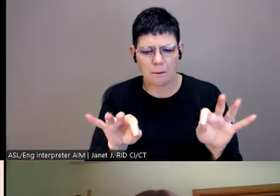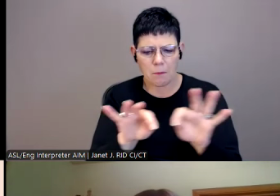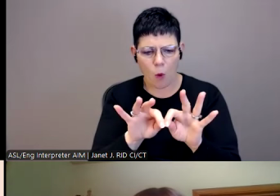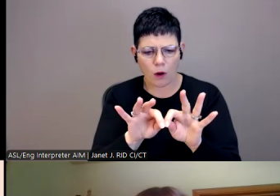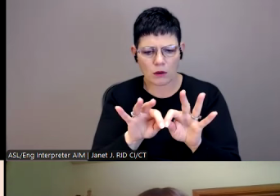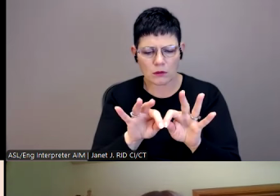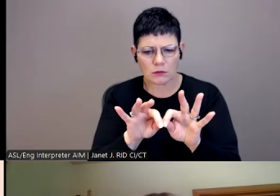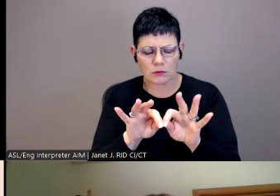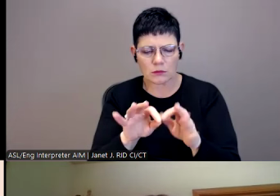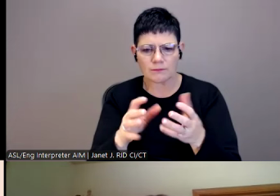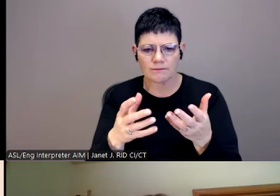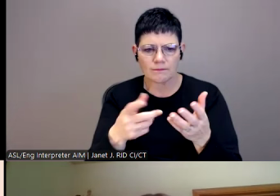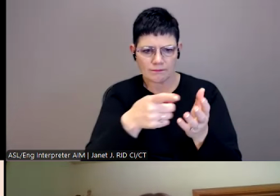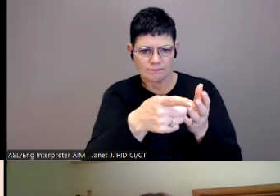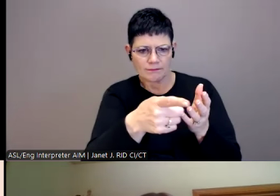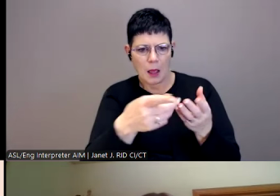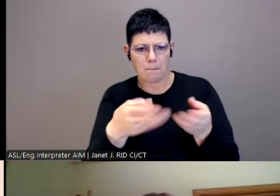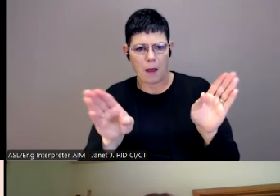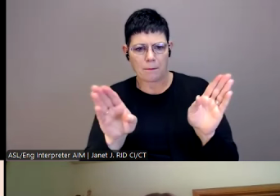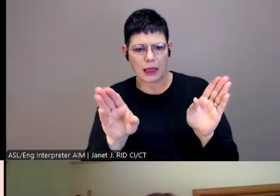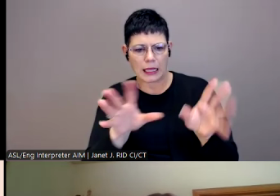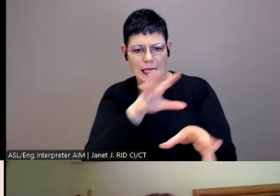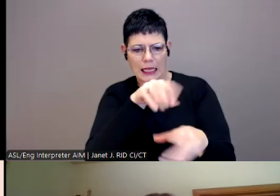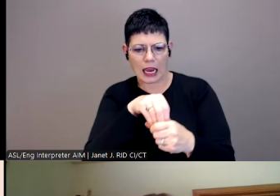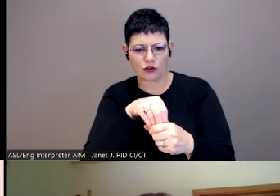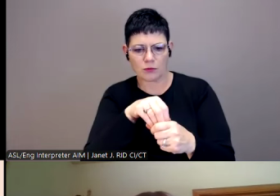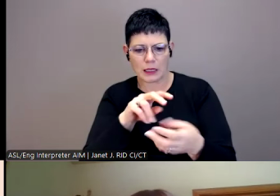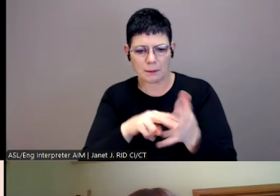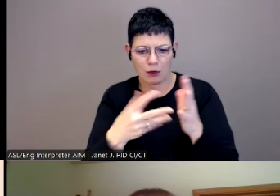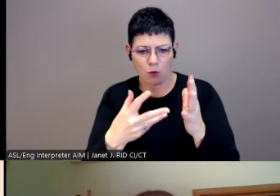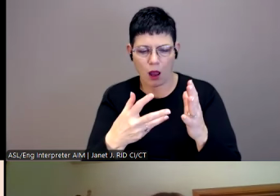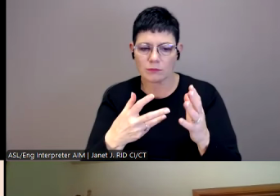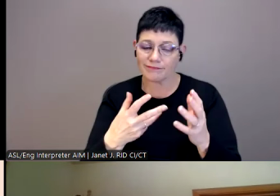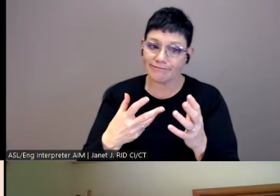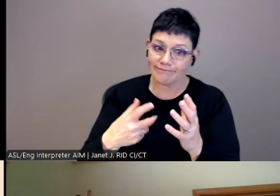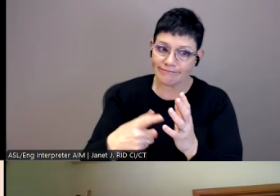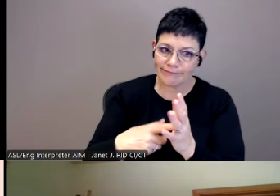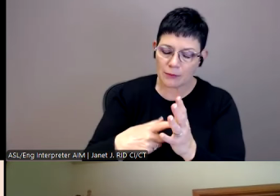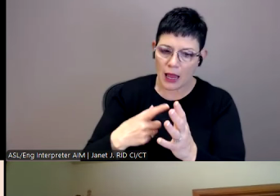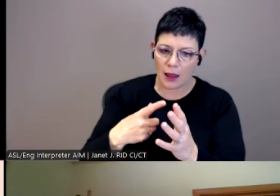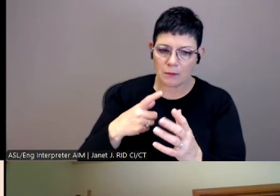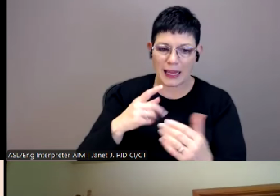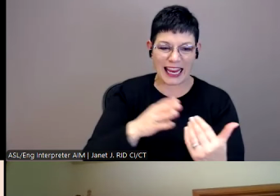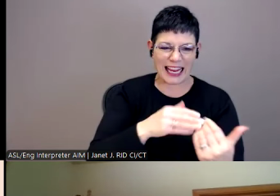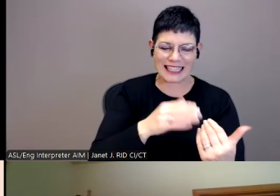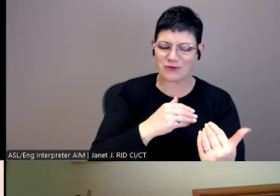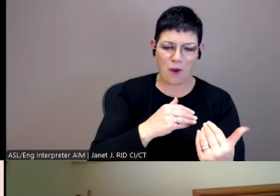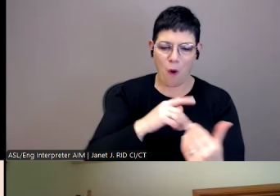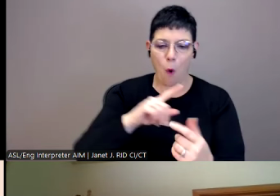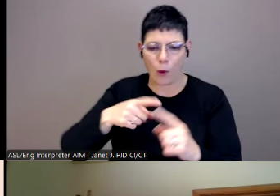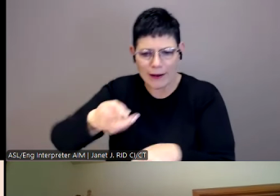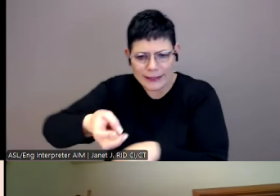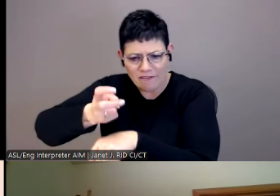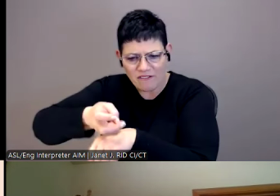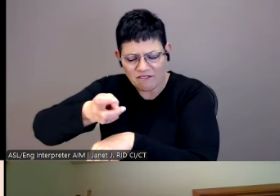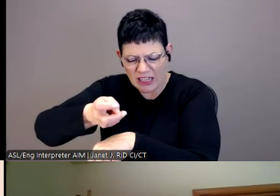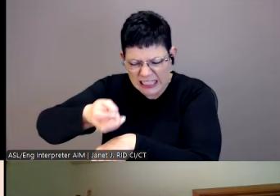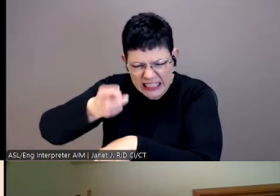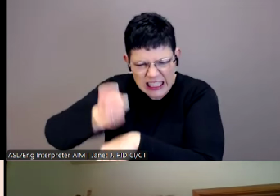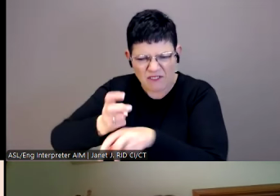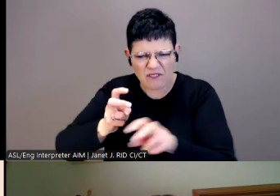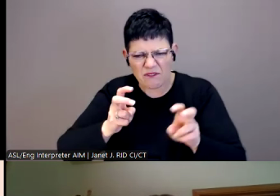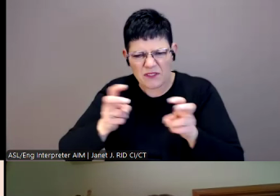The question here, when is public engagement most important? When Right. it's the hardest. Yeah. Usually when we have some really tough topics